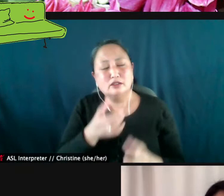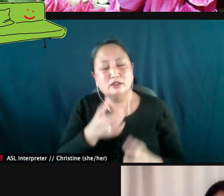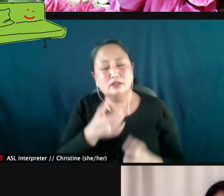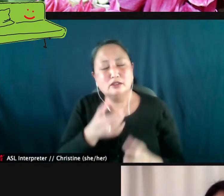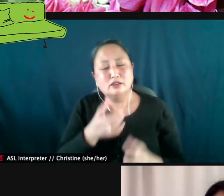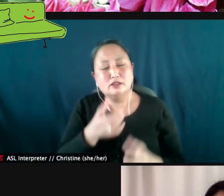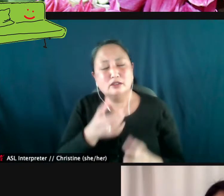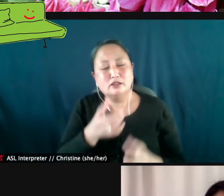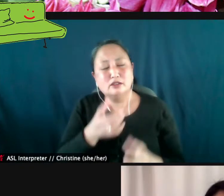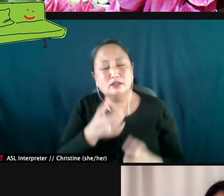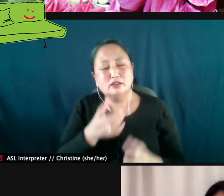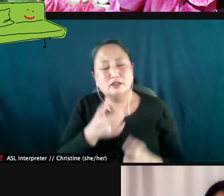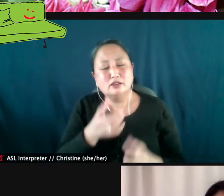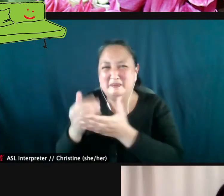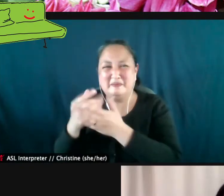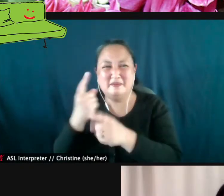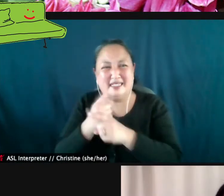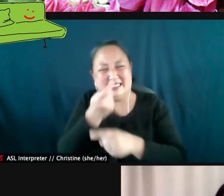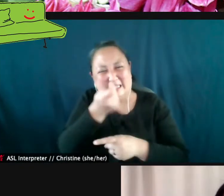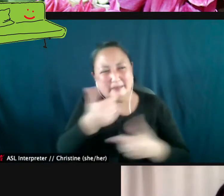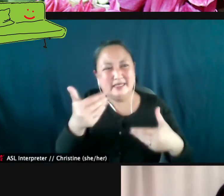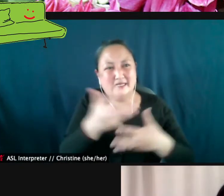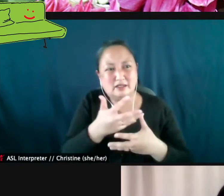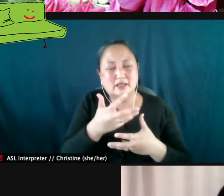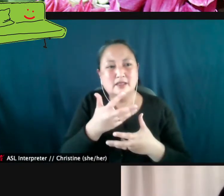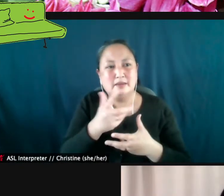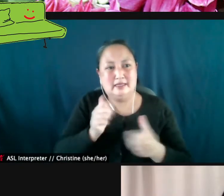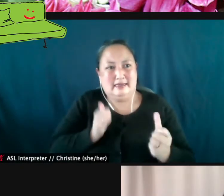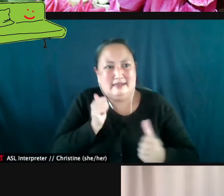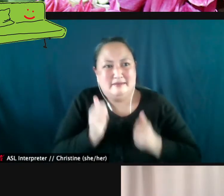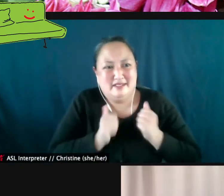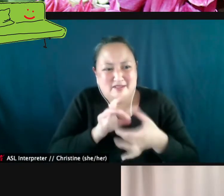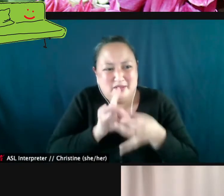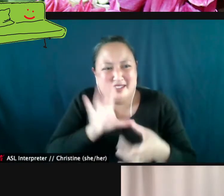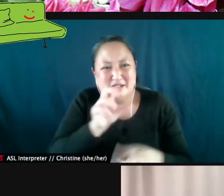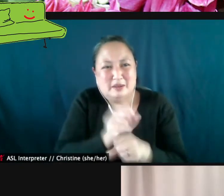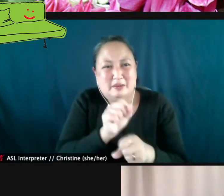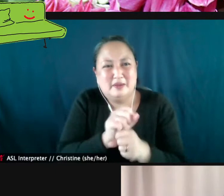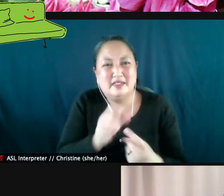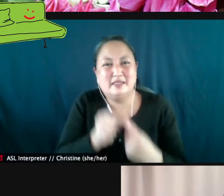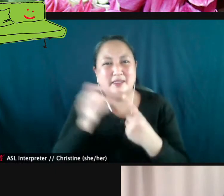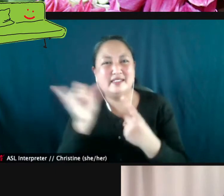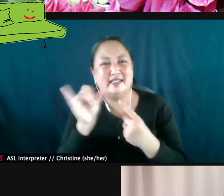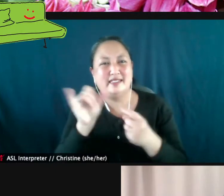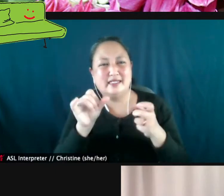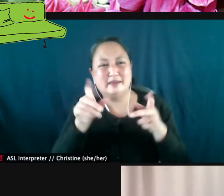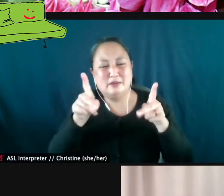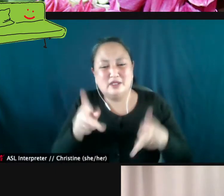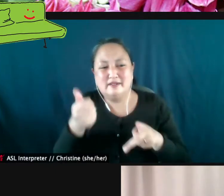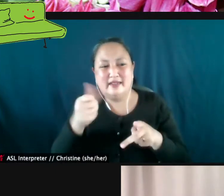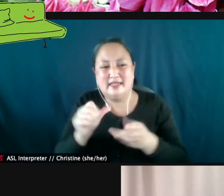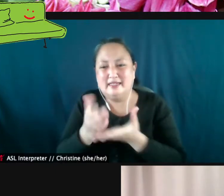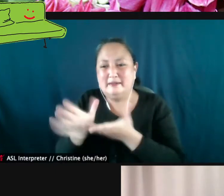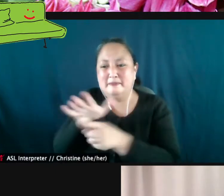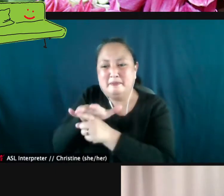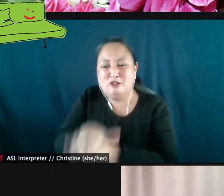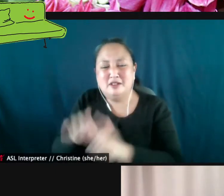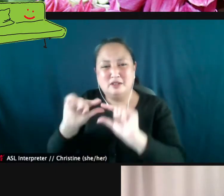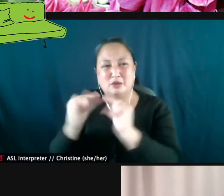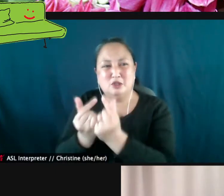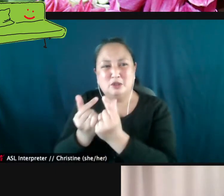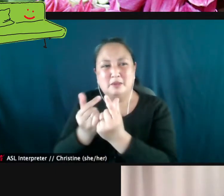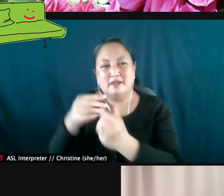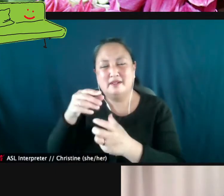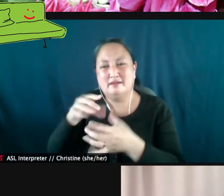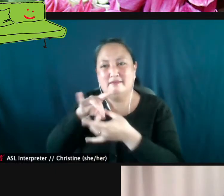scary, to be ambitious, frankly, about your work. I think especially as a person of any marginalized population in the United